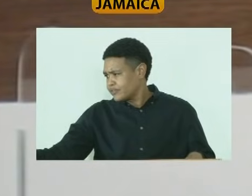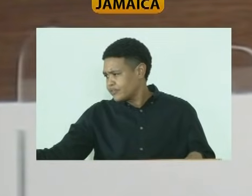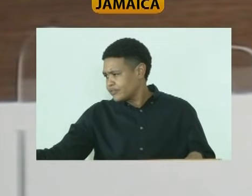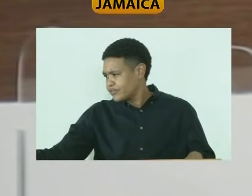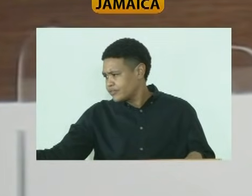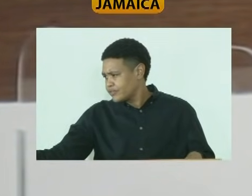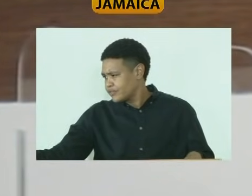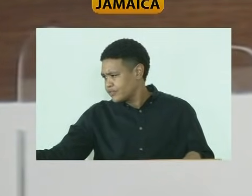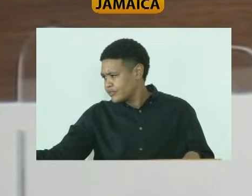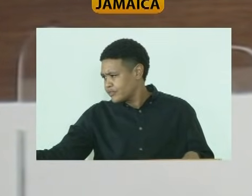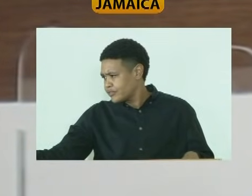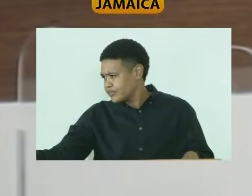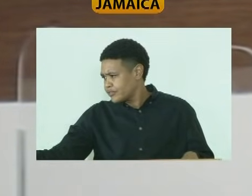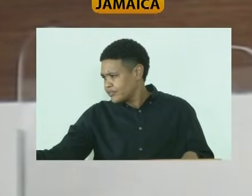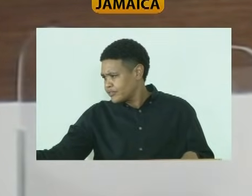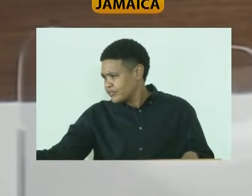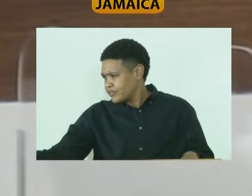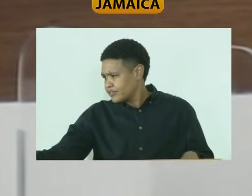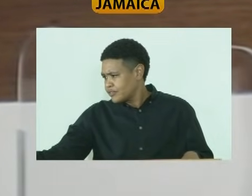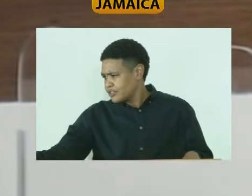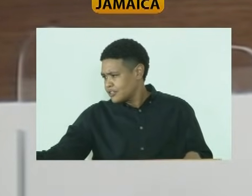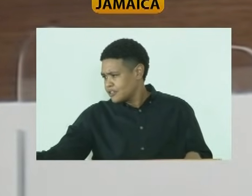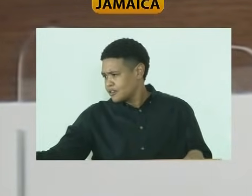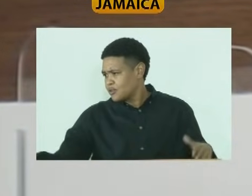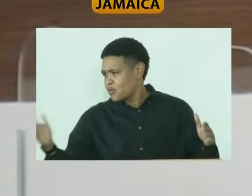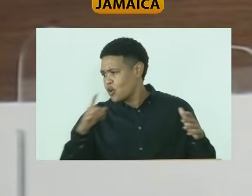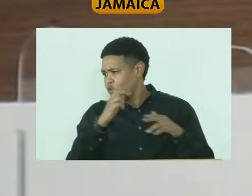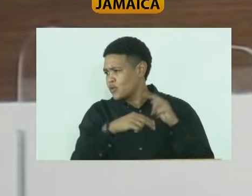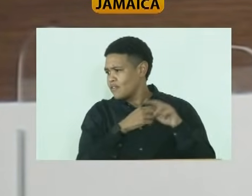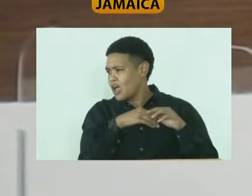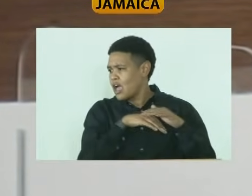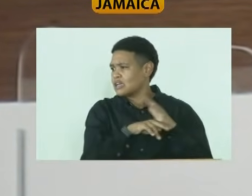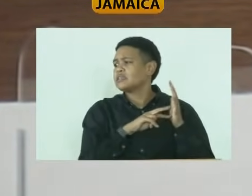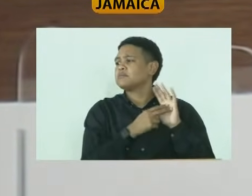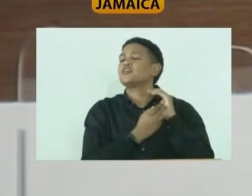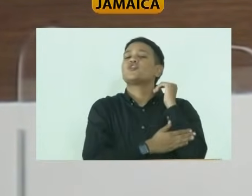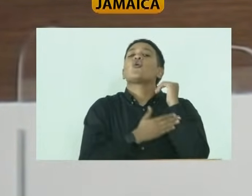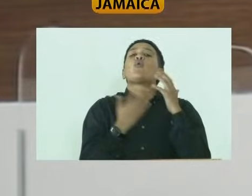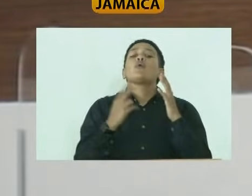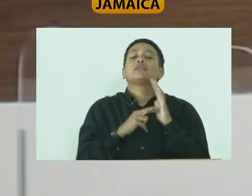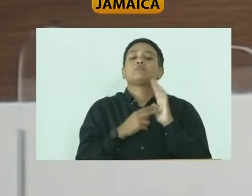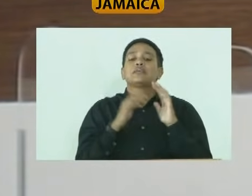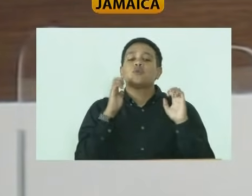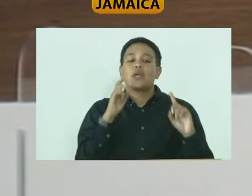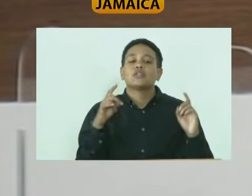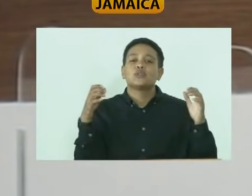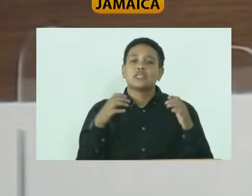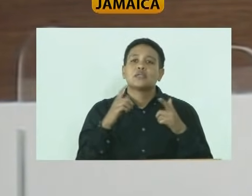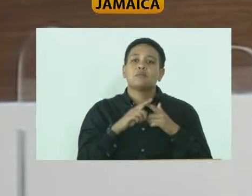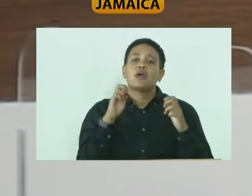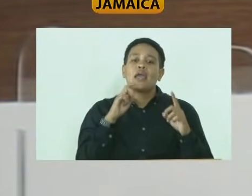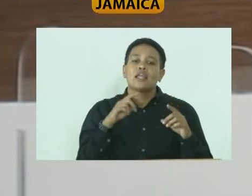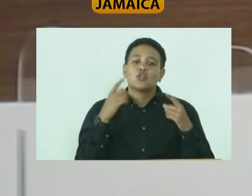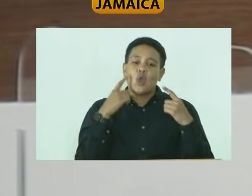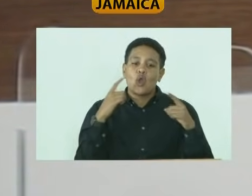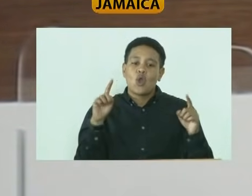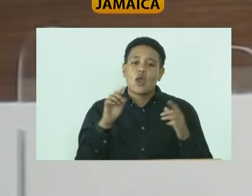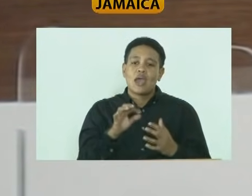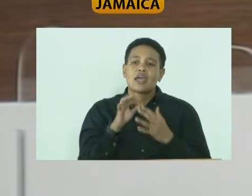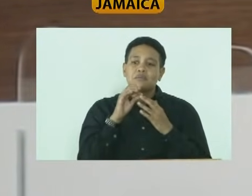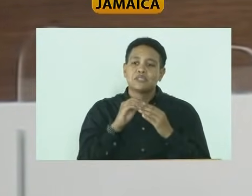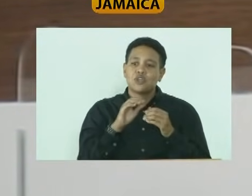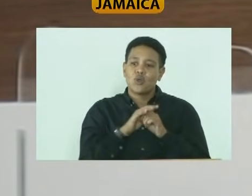but also specifically what it means for the educational sector and educational outcomes, especially in a